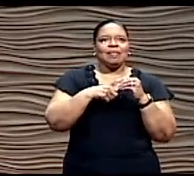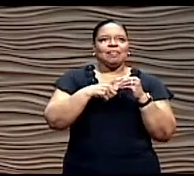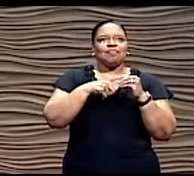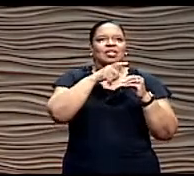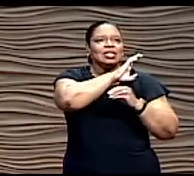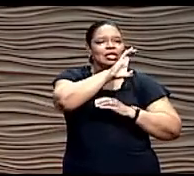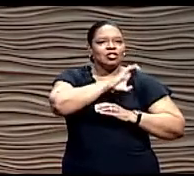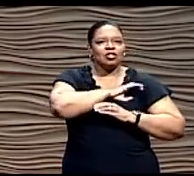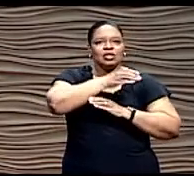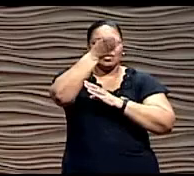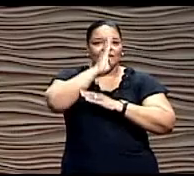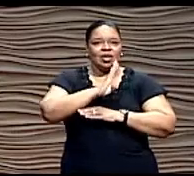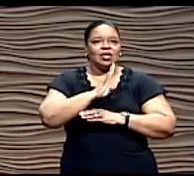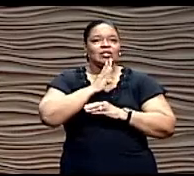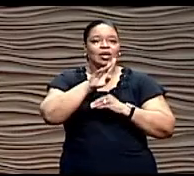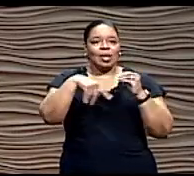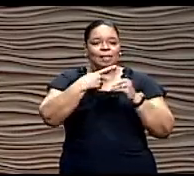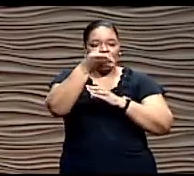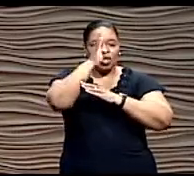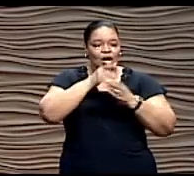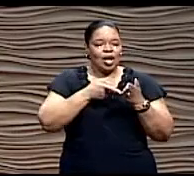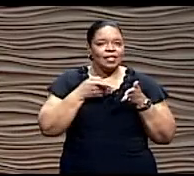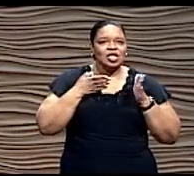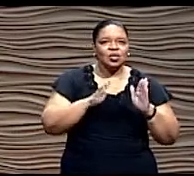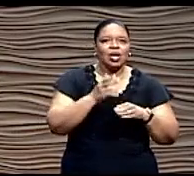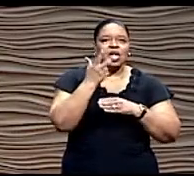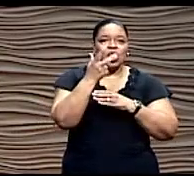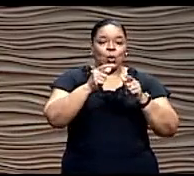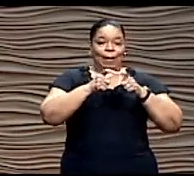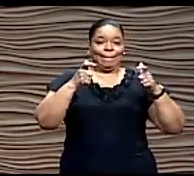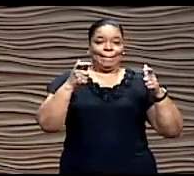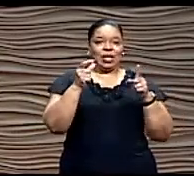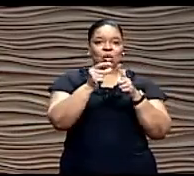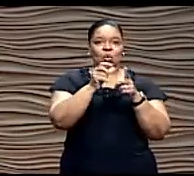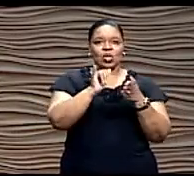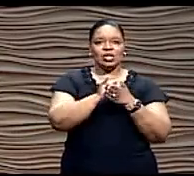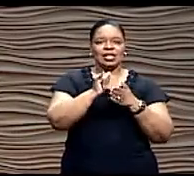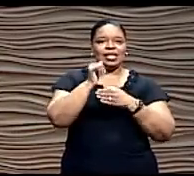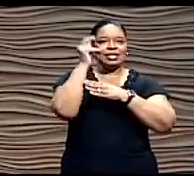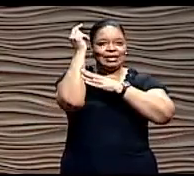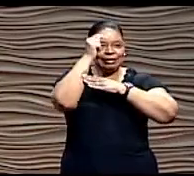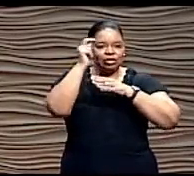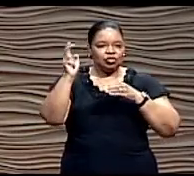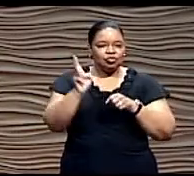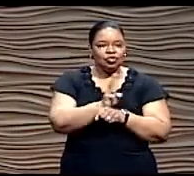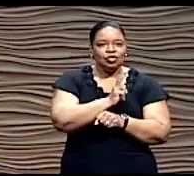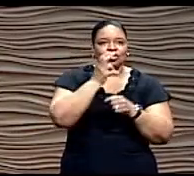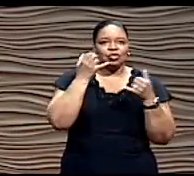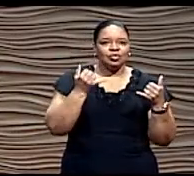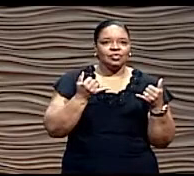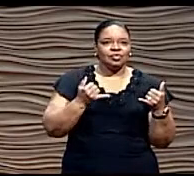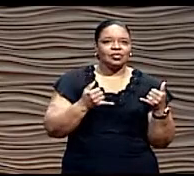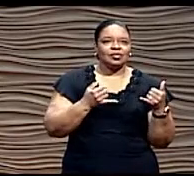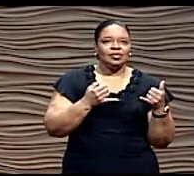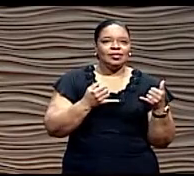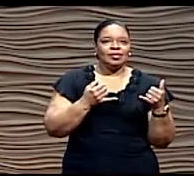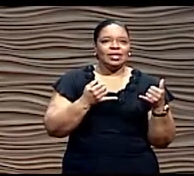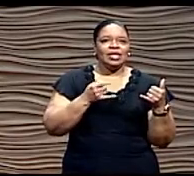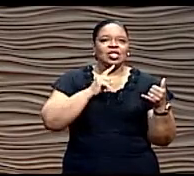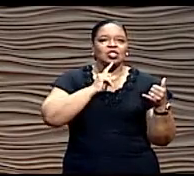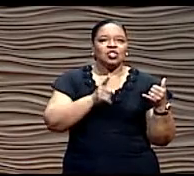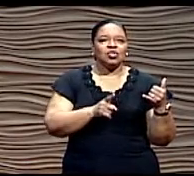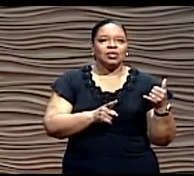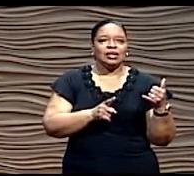this particular way? Three big words that theologians use, and now it's